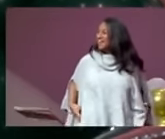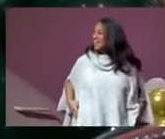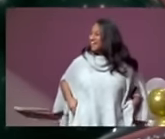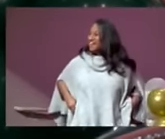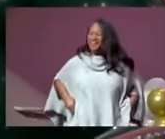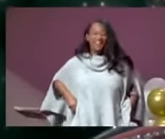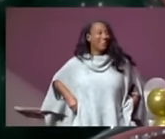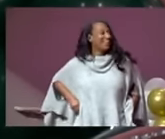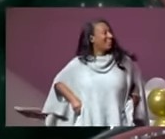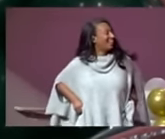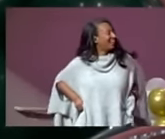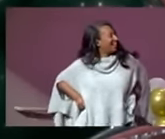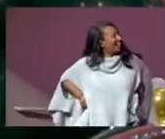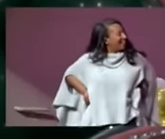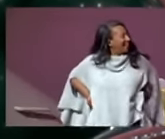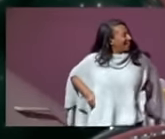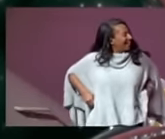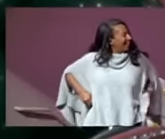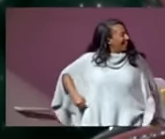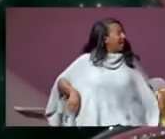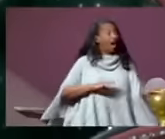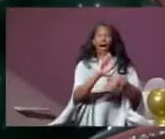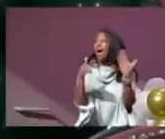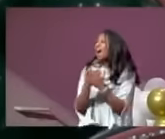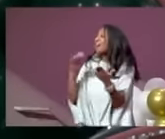the glory.